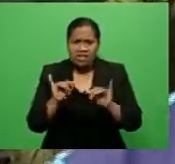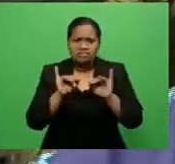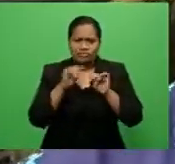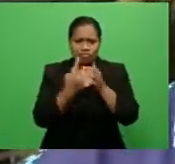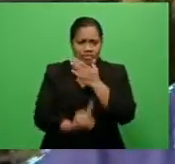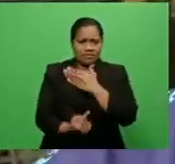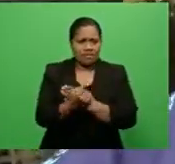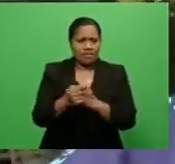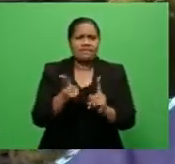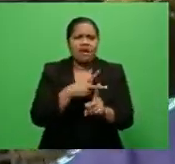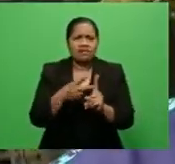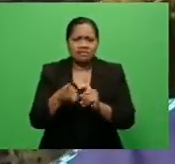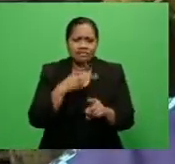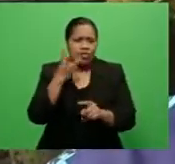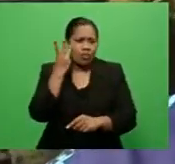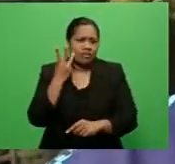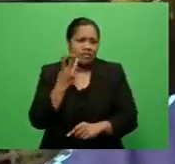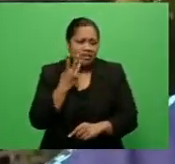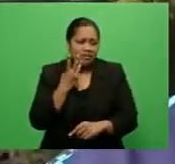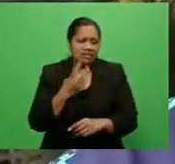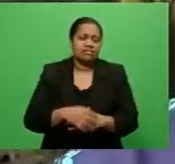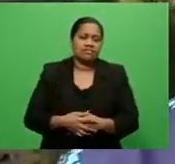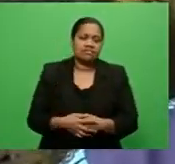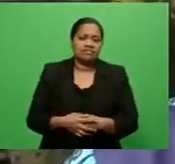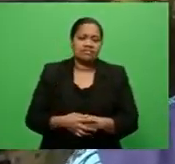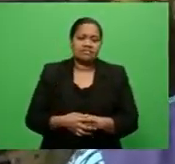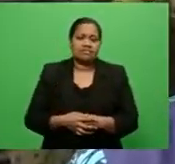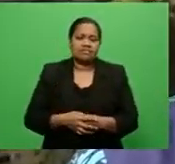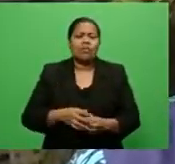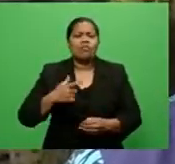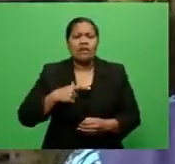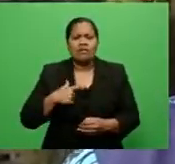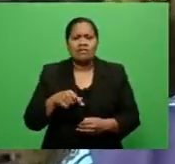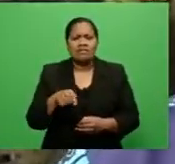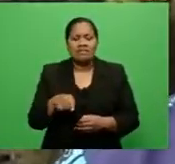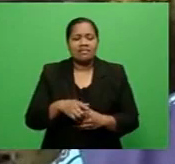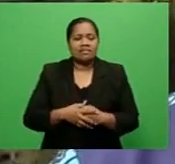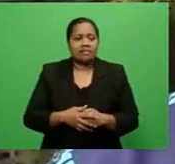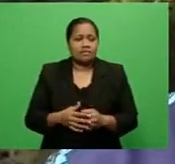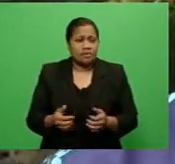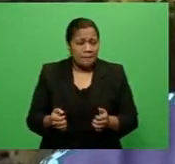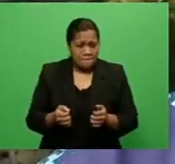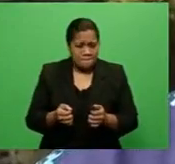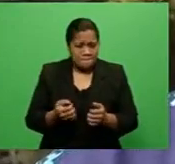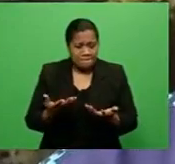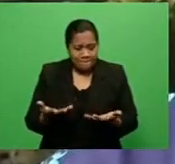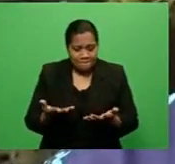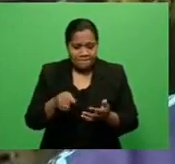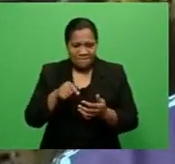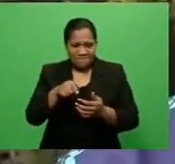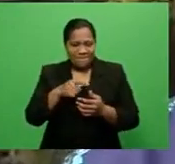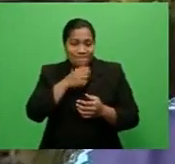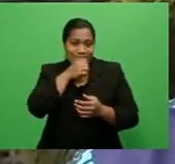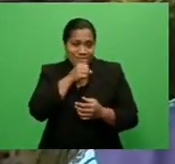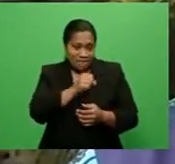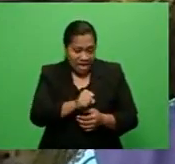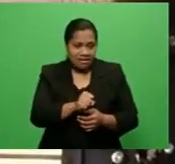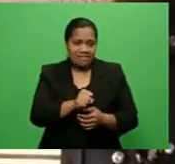about violence against women because mainly the men has been